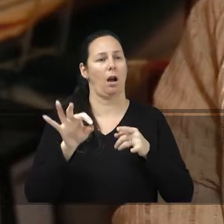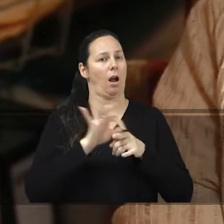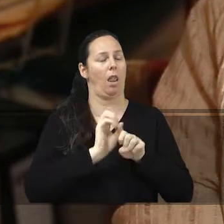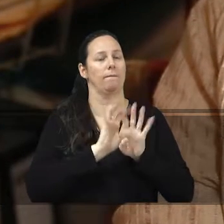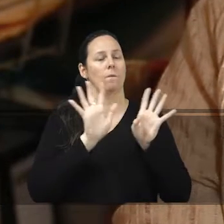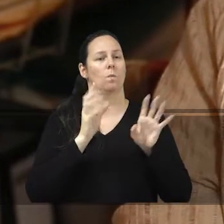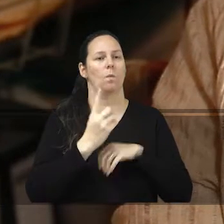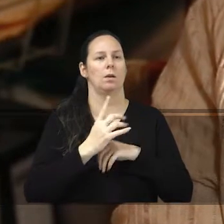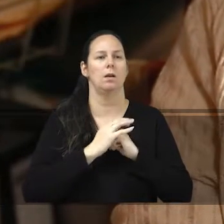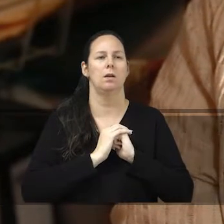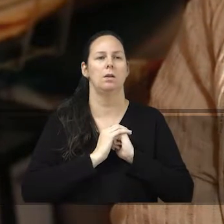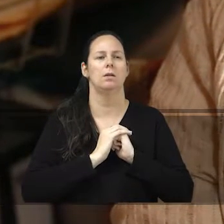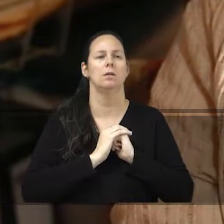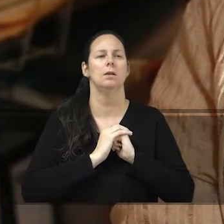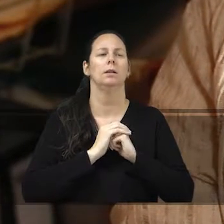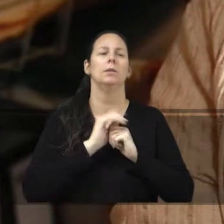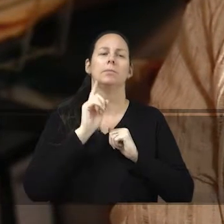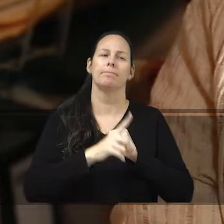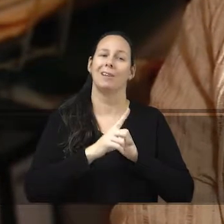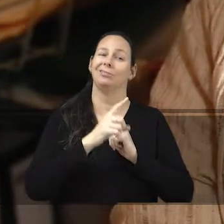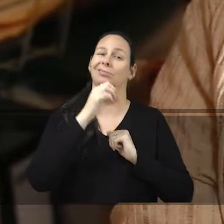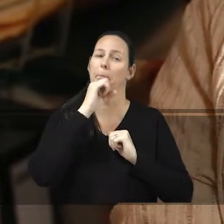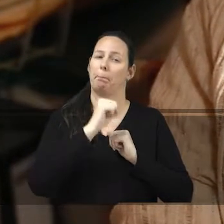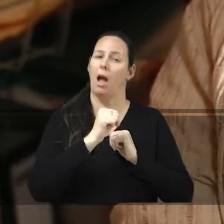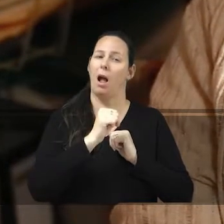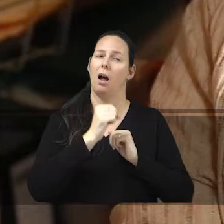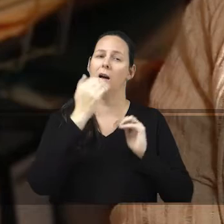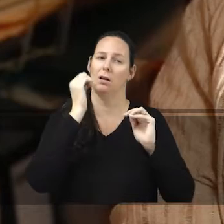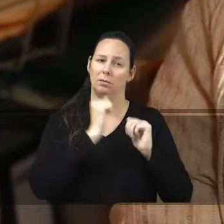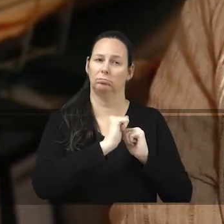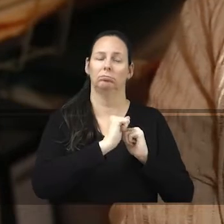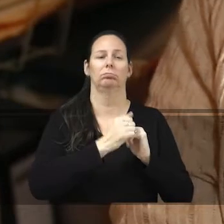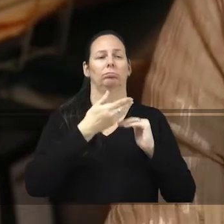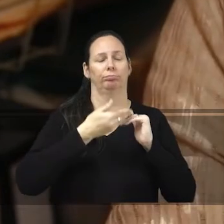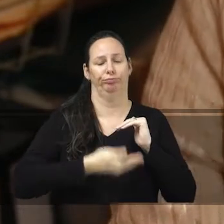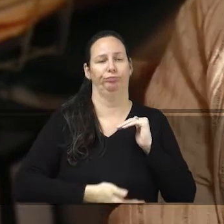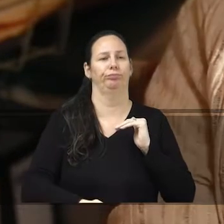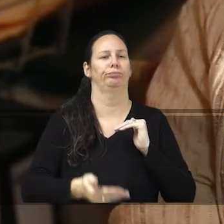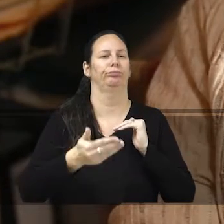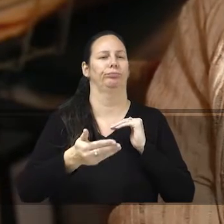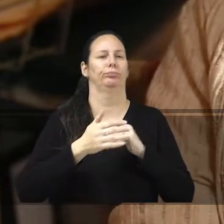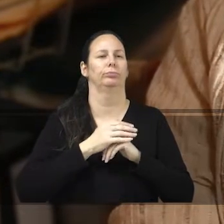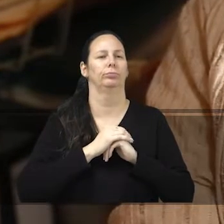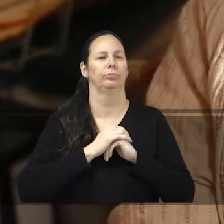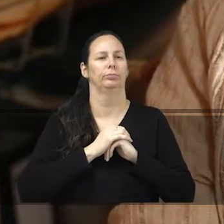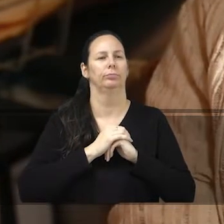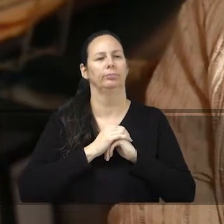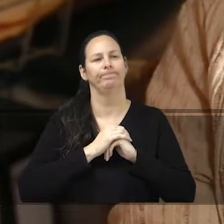But it is it's a male